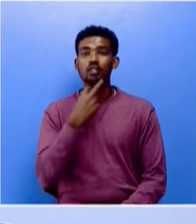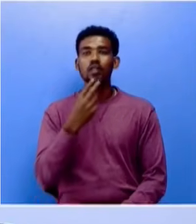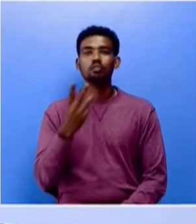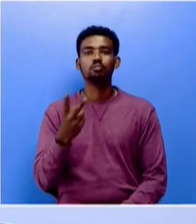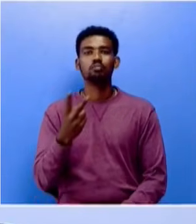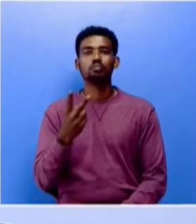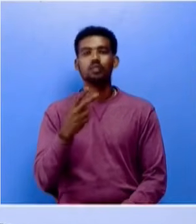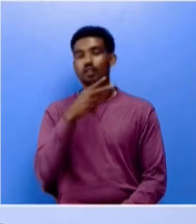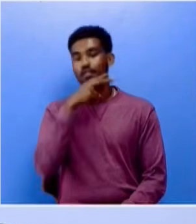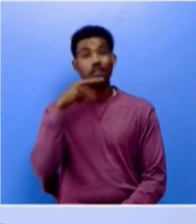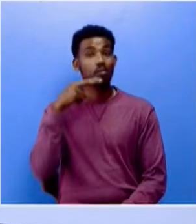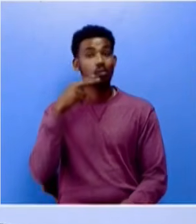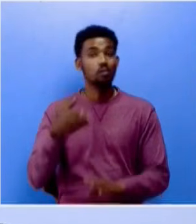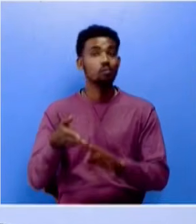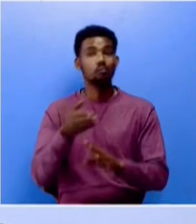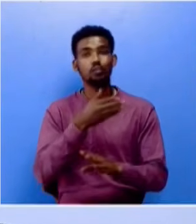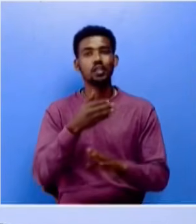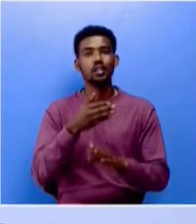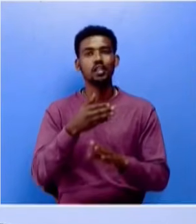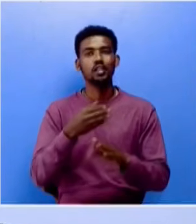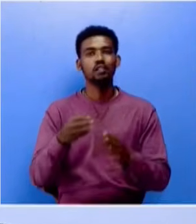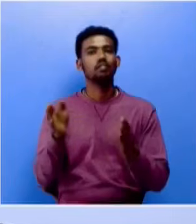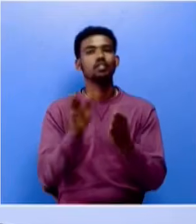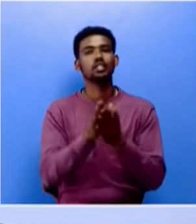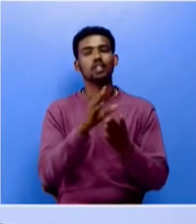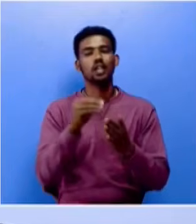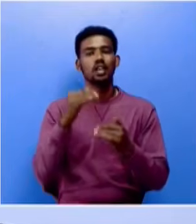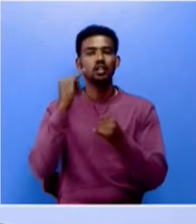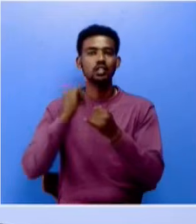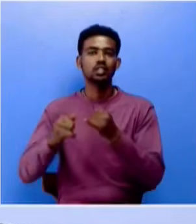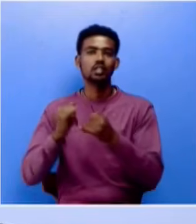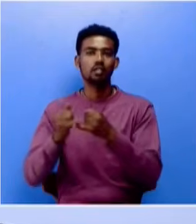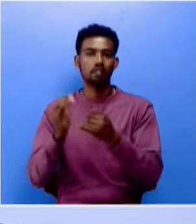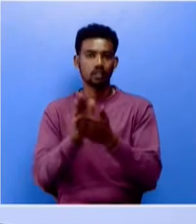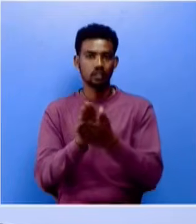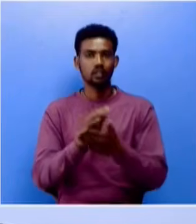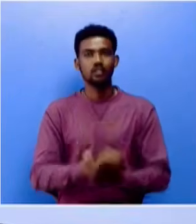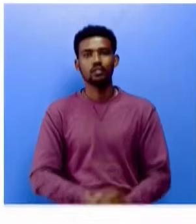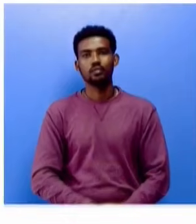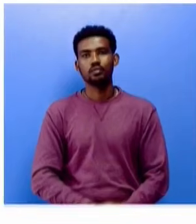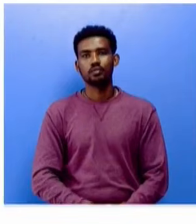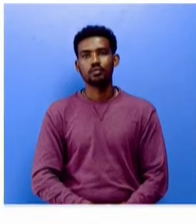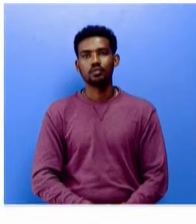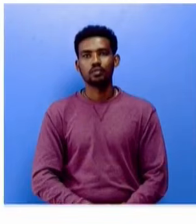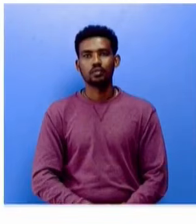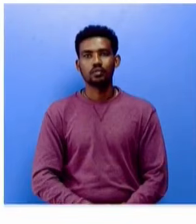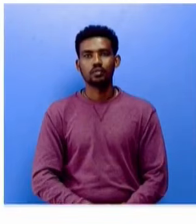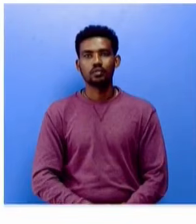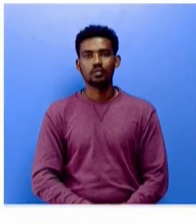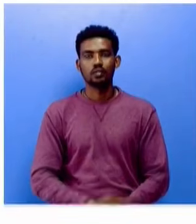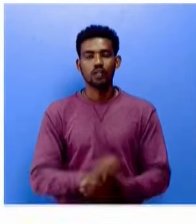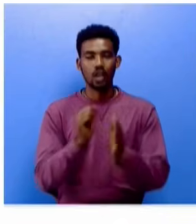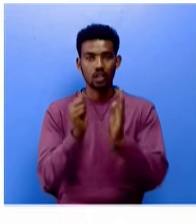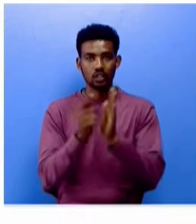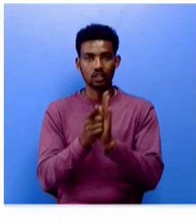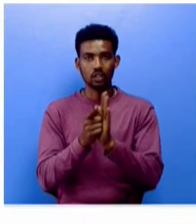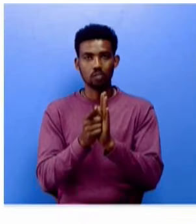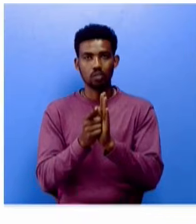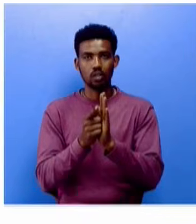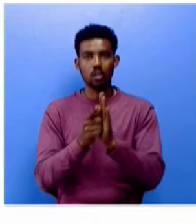take prefix and any suffix. Here is, as example,